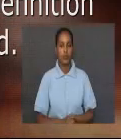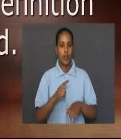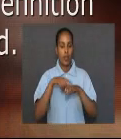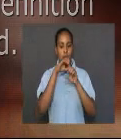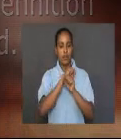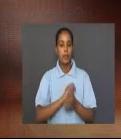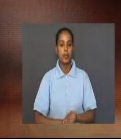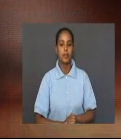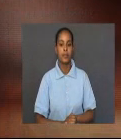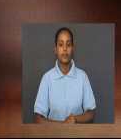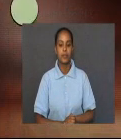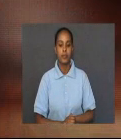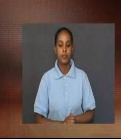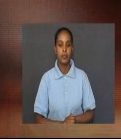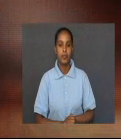Time's up.